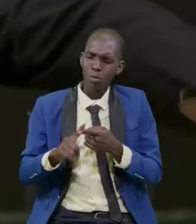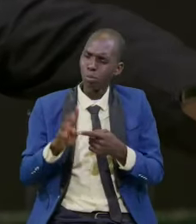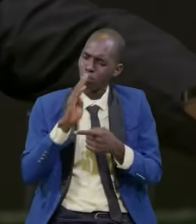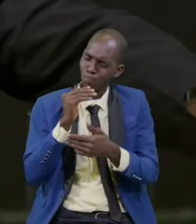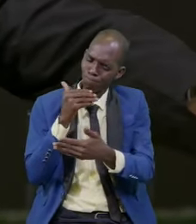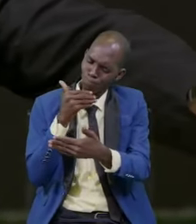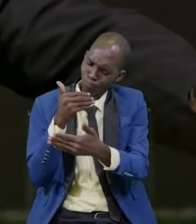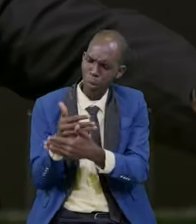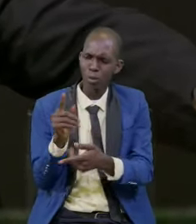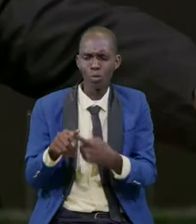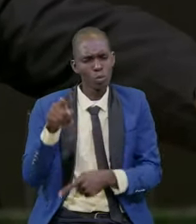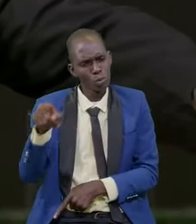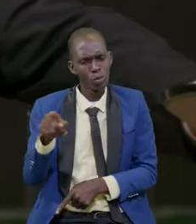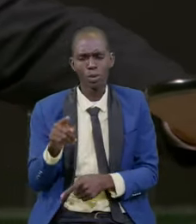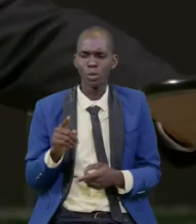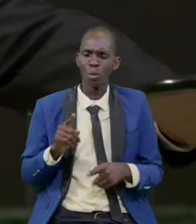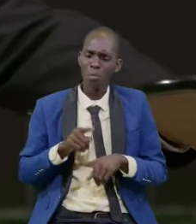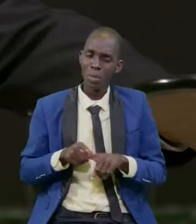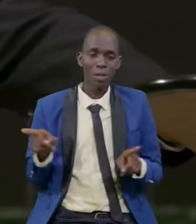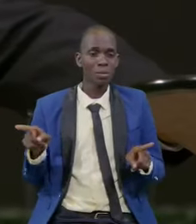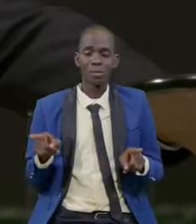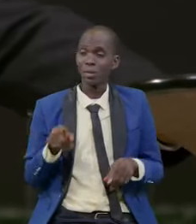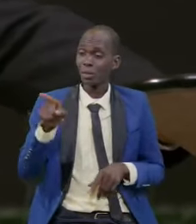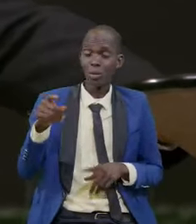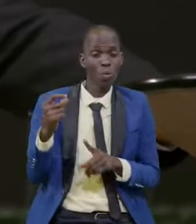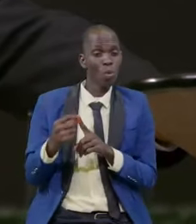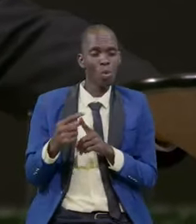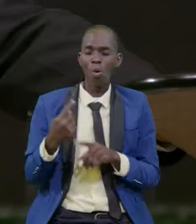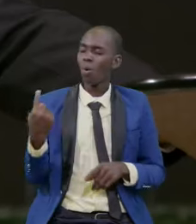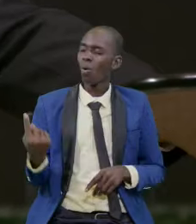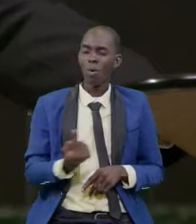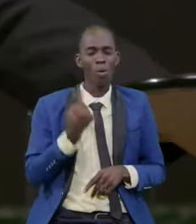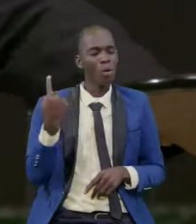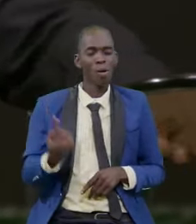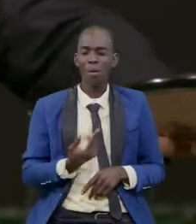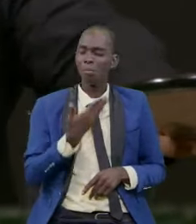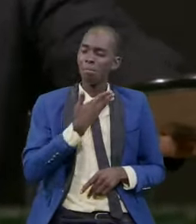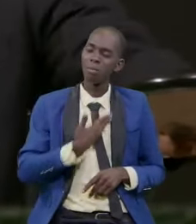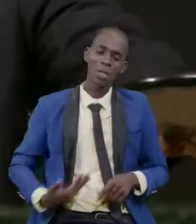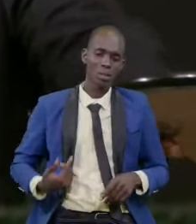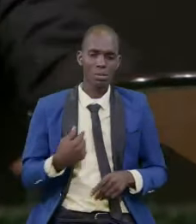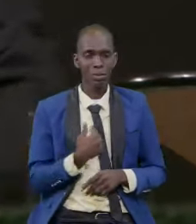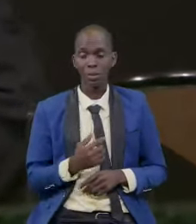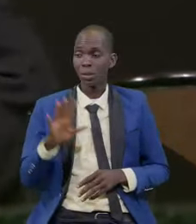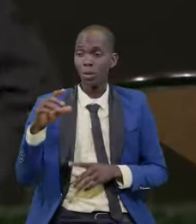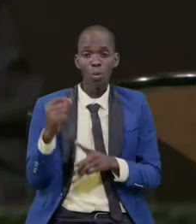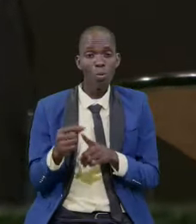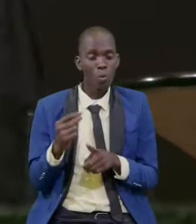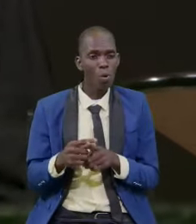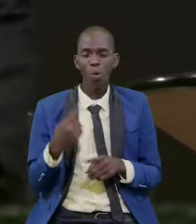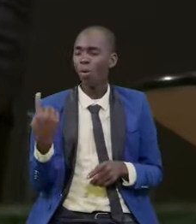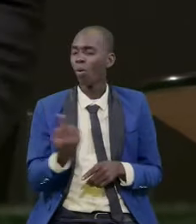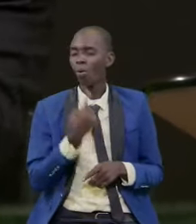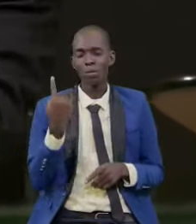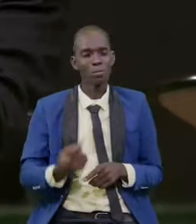her, but our words always cut down. It cuts from above, it cuts from